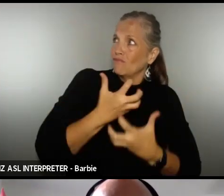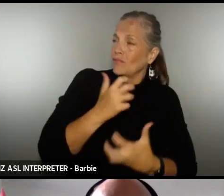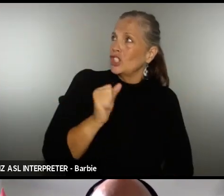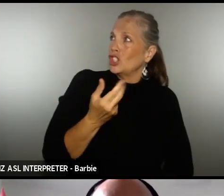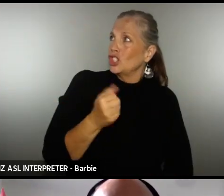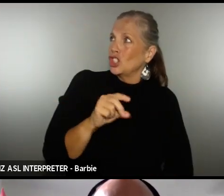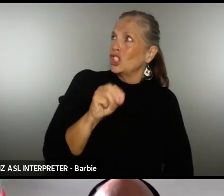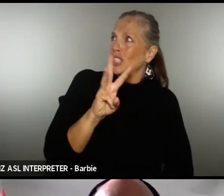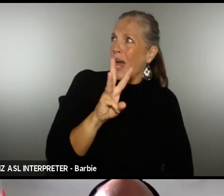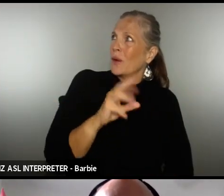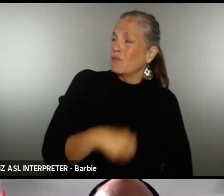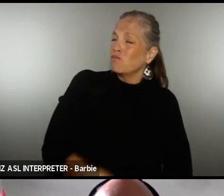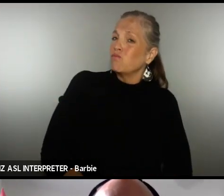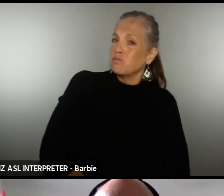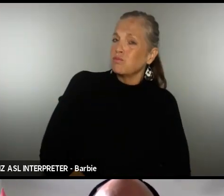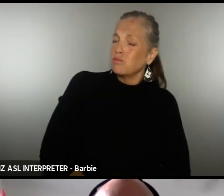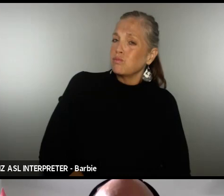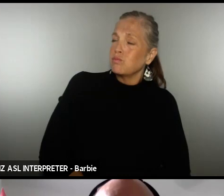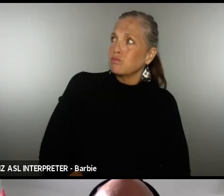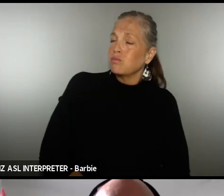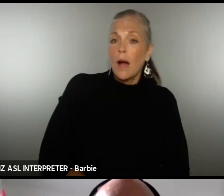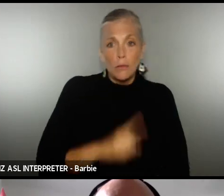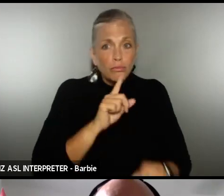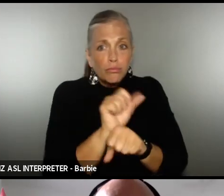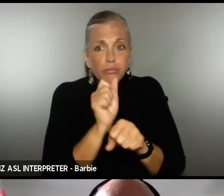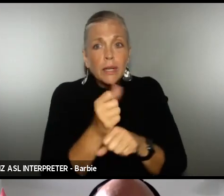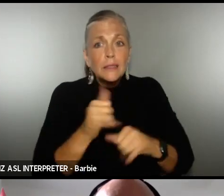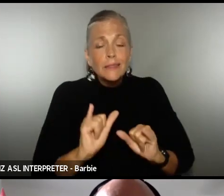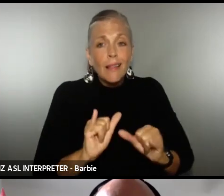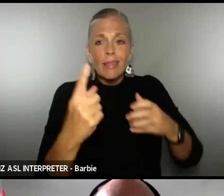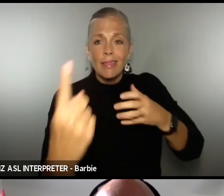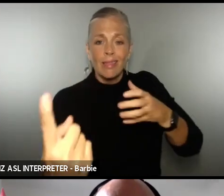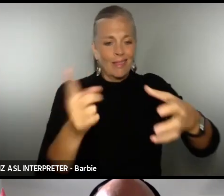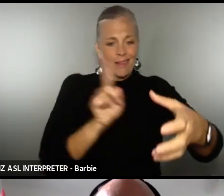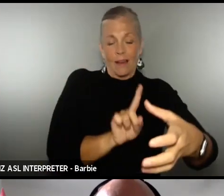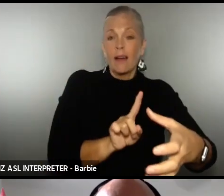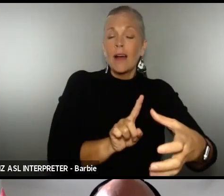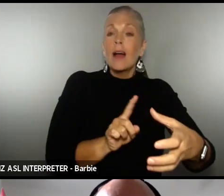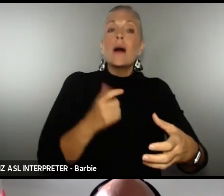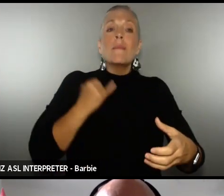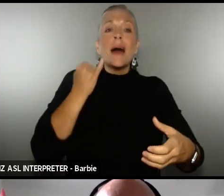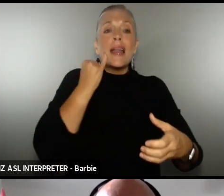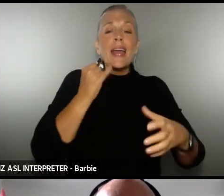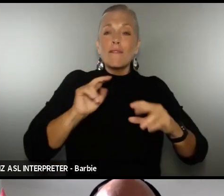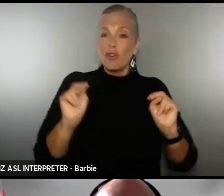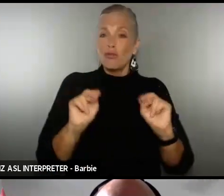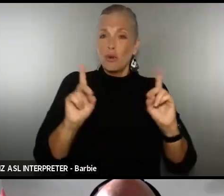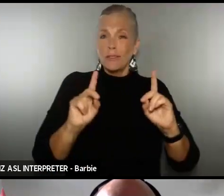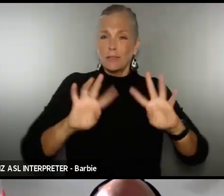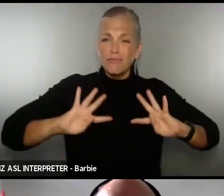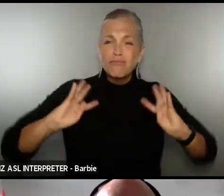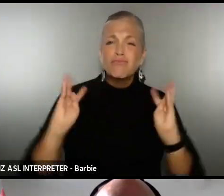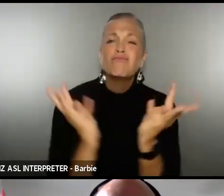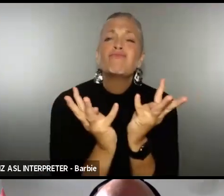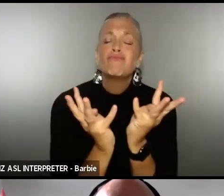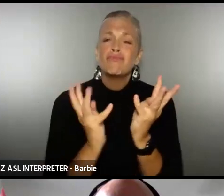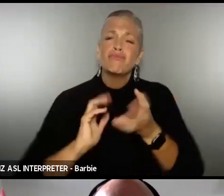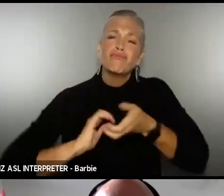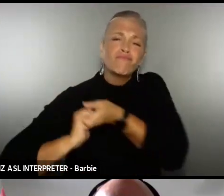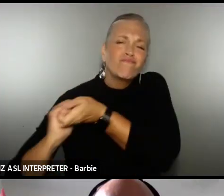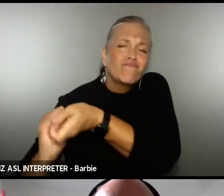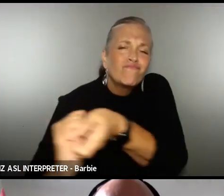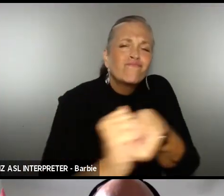feels like you're all holding hands and looking at the rock from every single side. And it takes a little bit more time and more understanding and